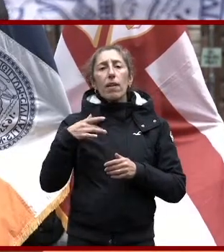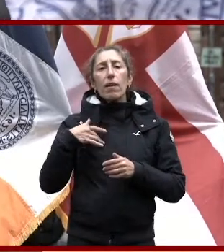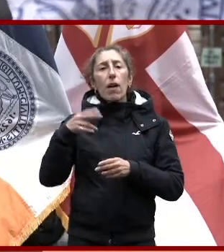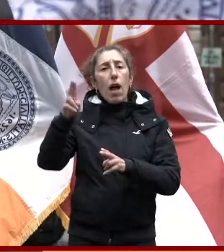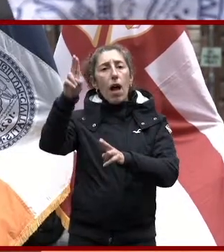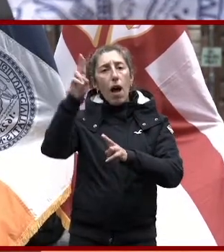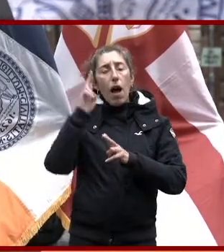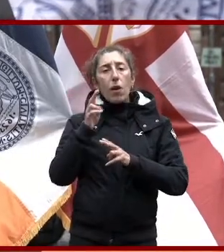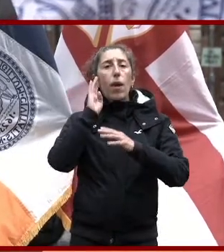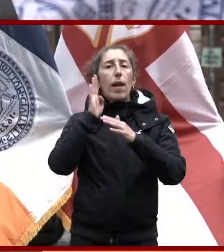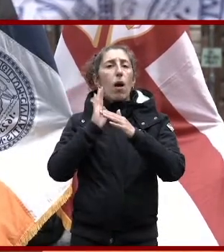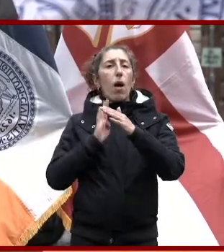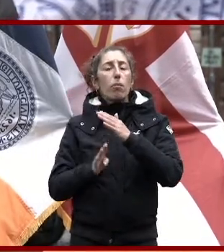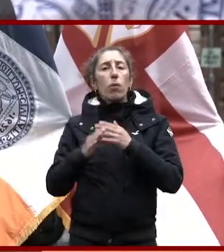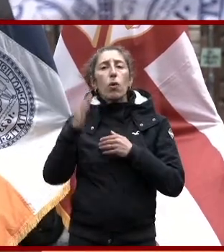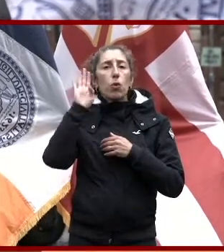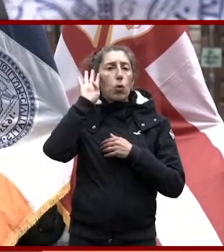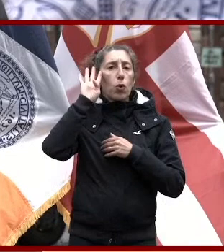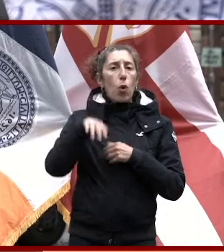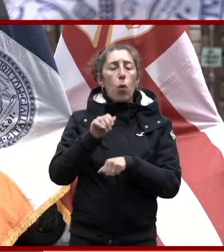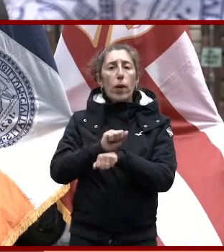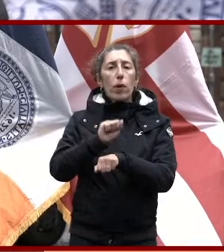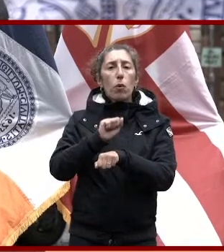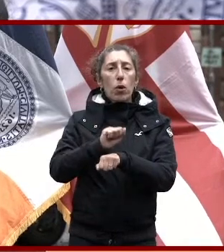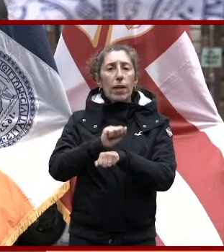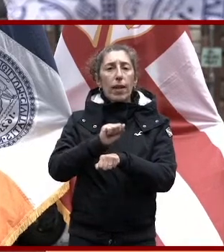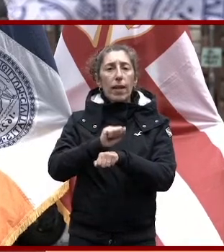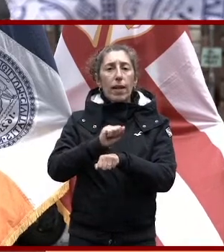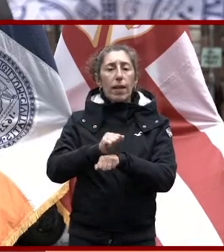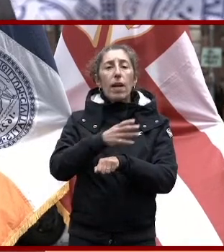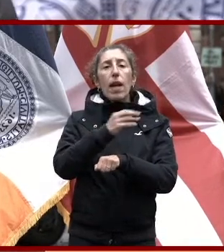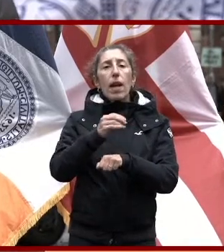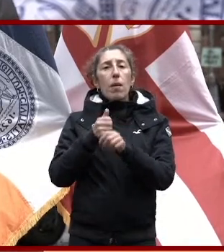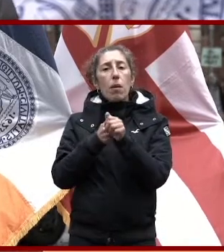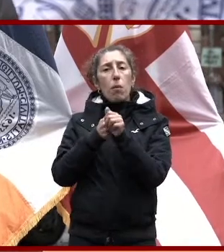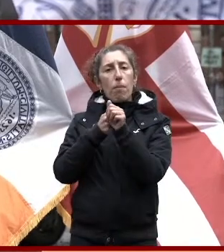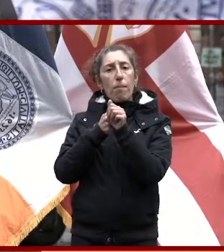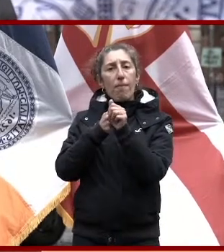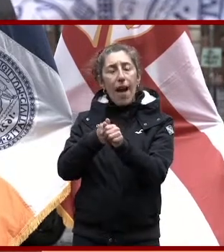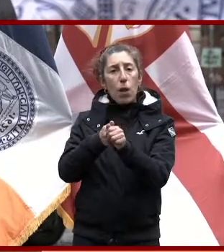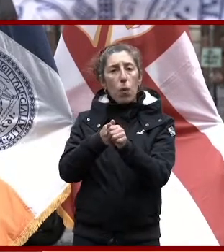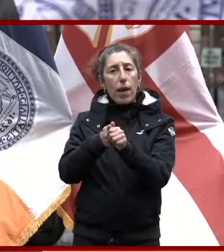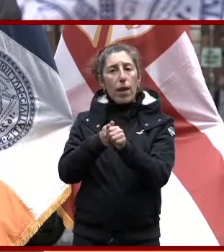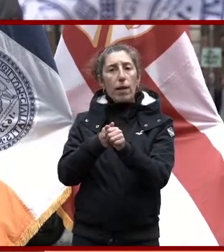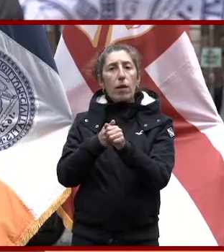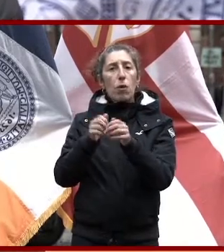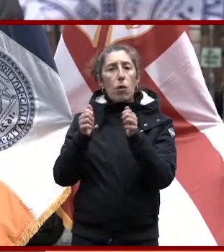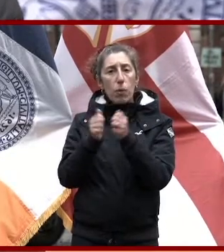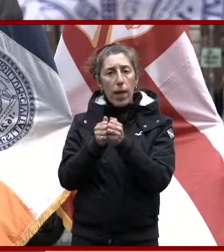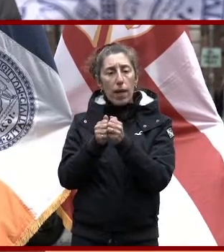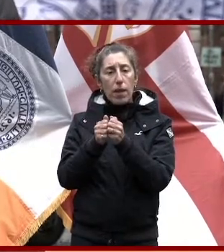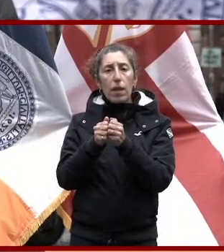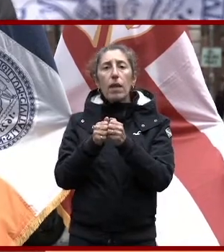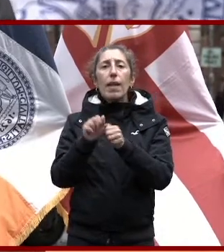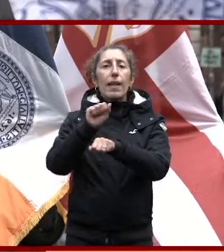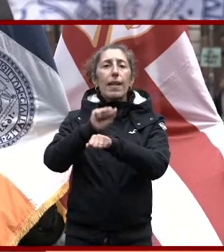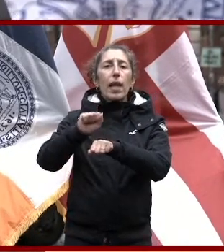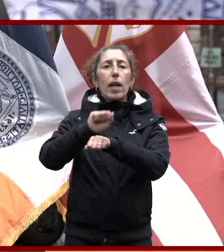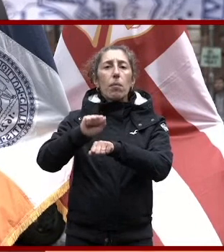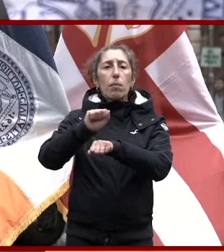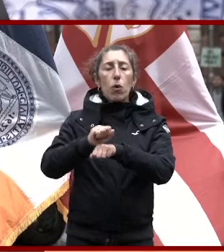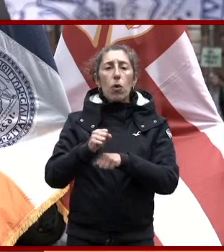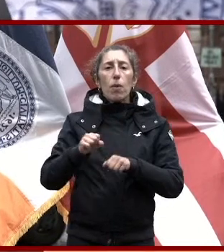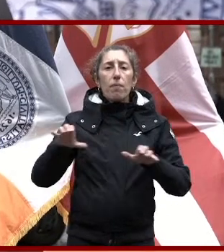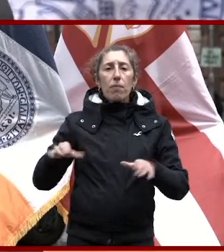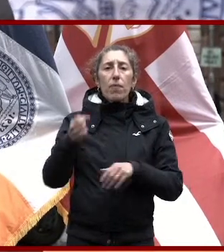knowledge that we are walking in the footsteps of labor and other activists and building upon